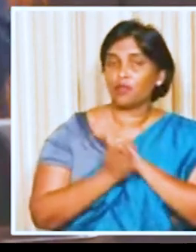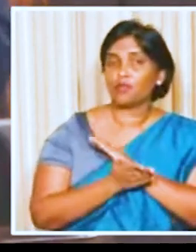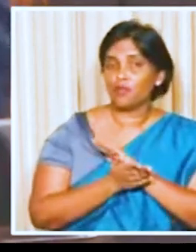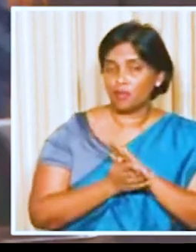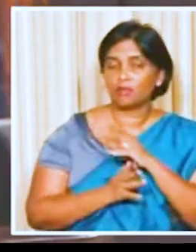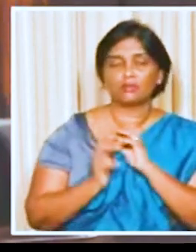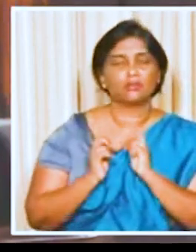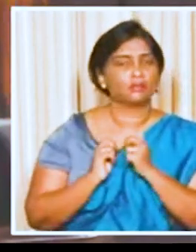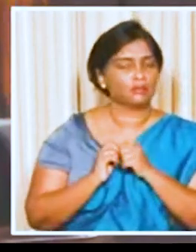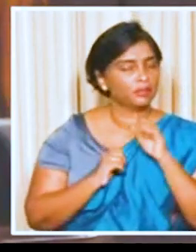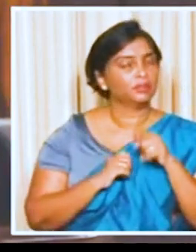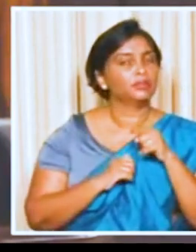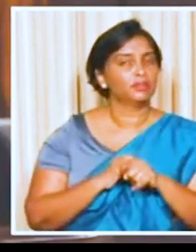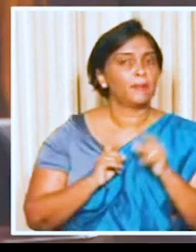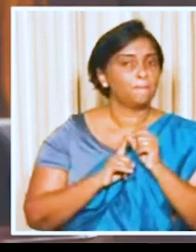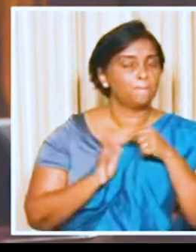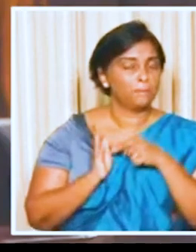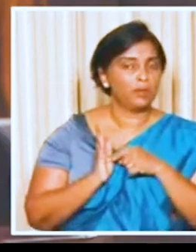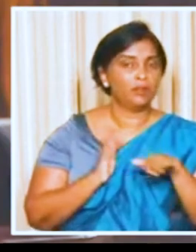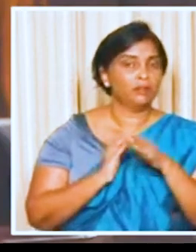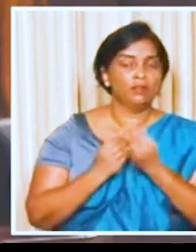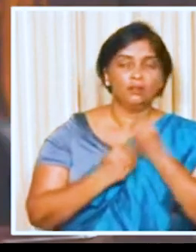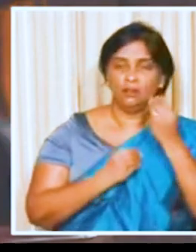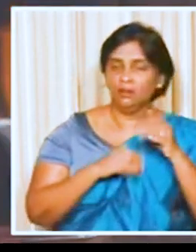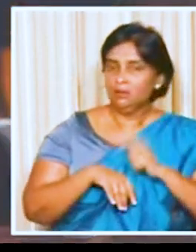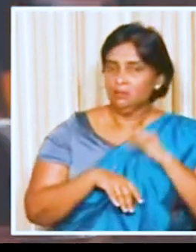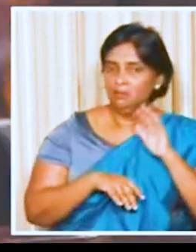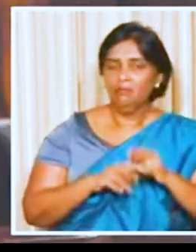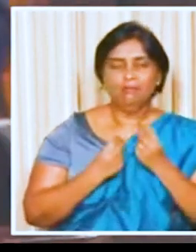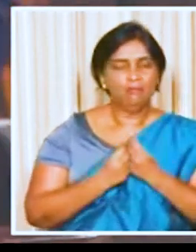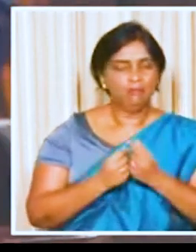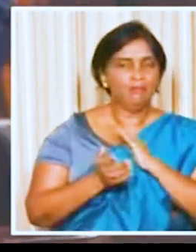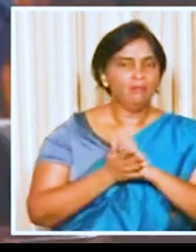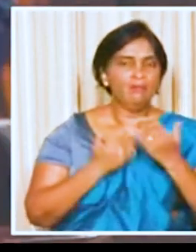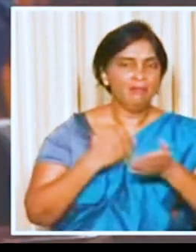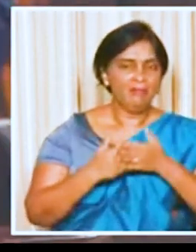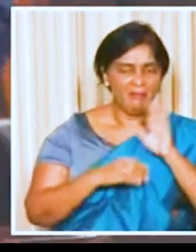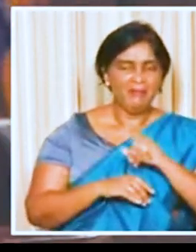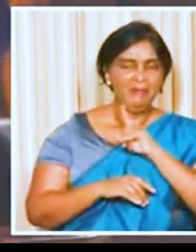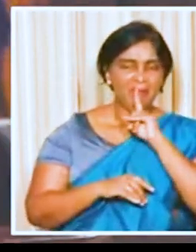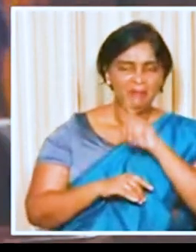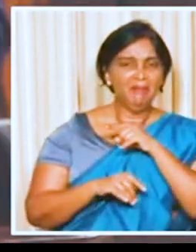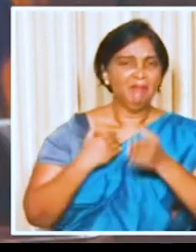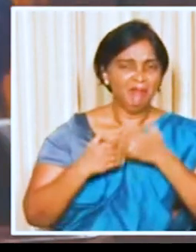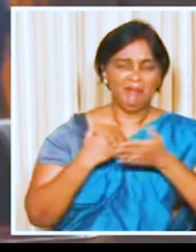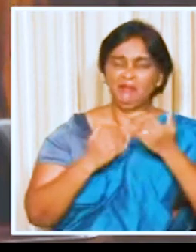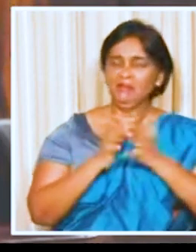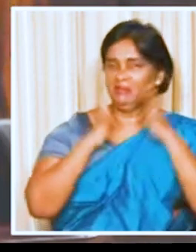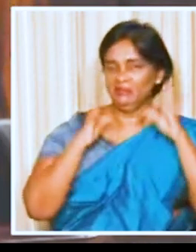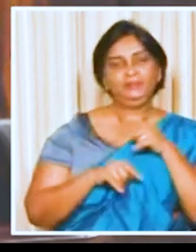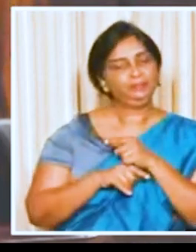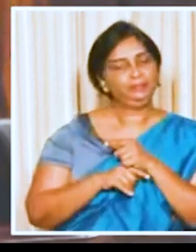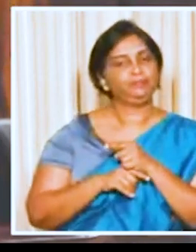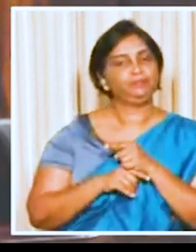mistaken, they were asked to build hotels immediately. So we had a large number of hotels in Pasikuda and we still the occupancy is very